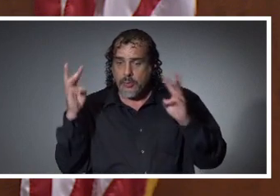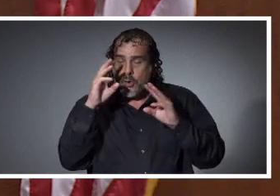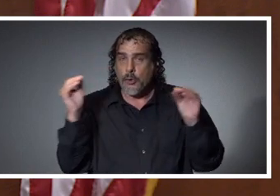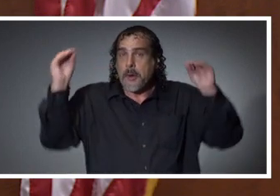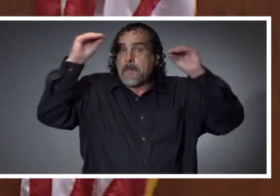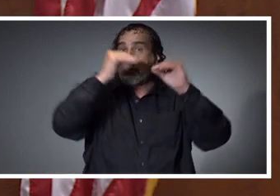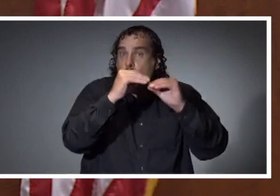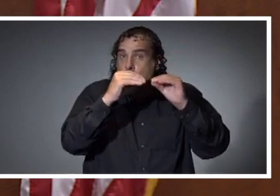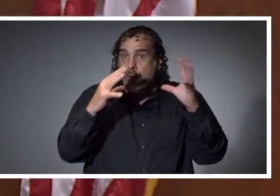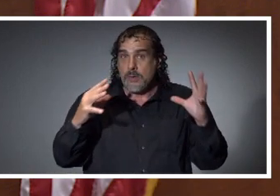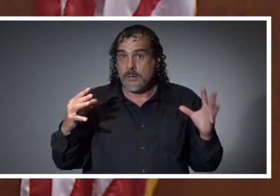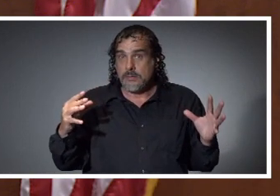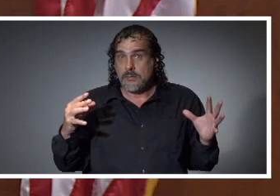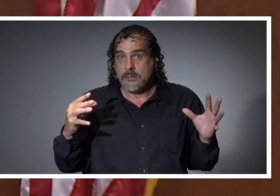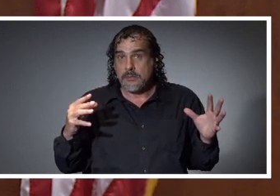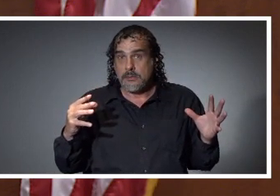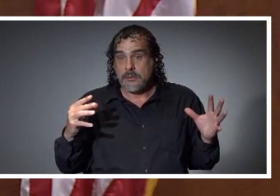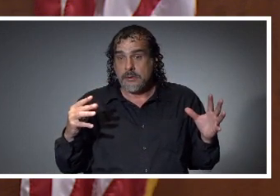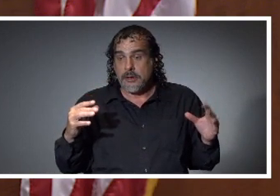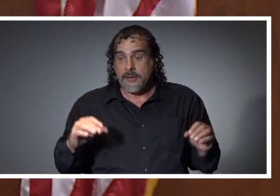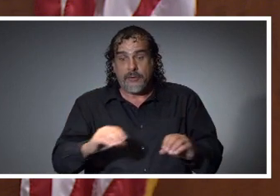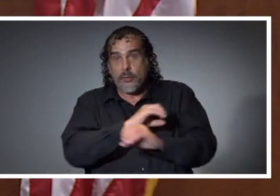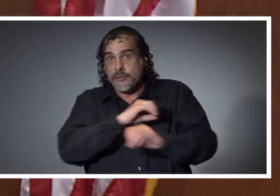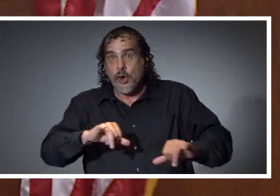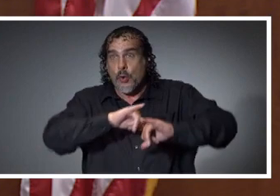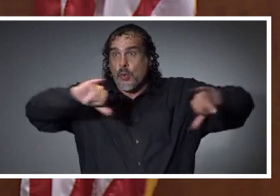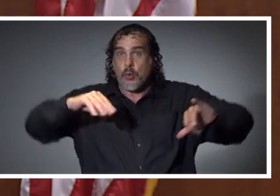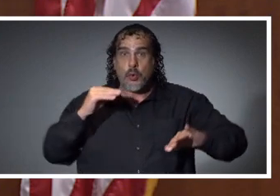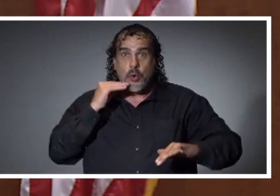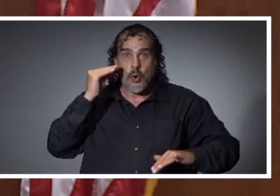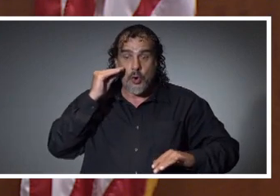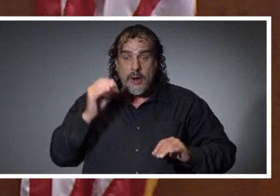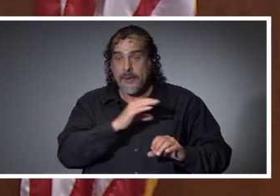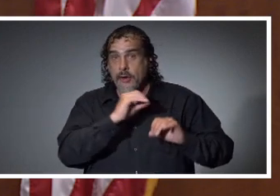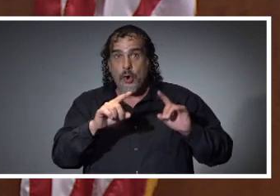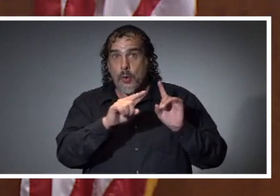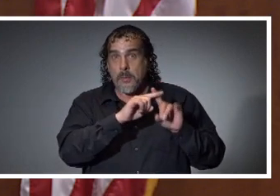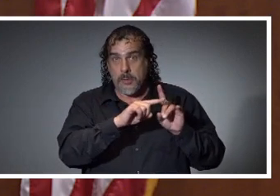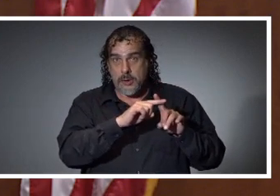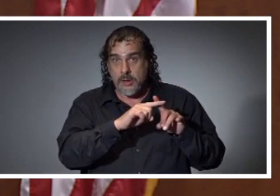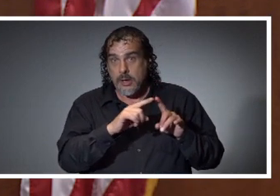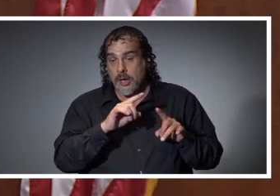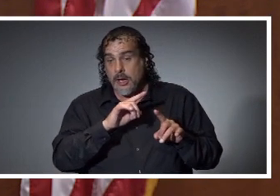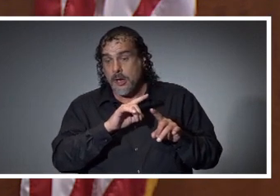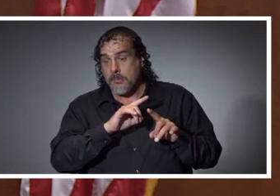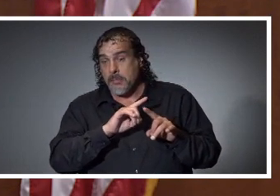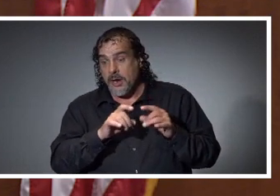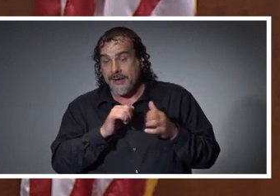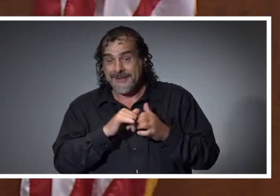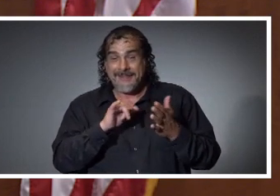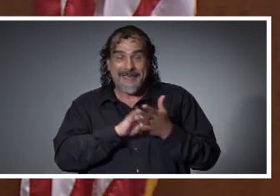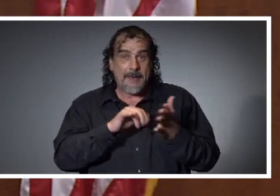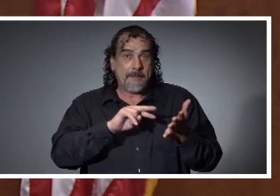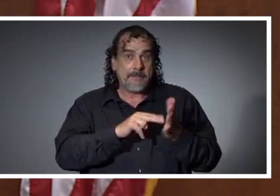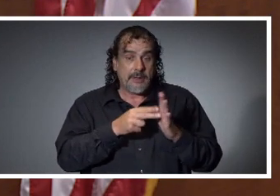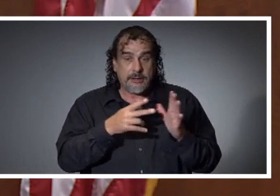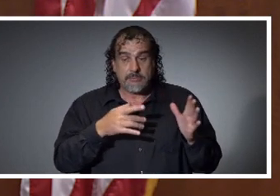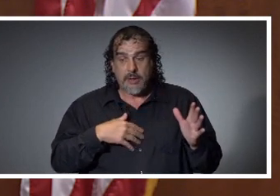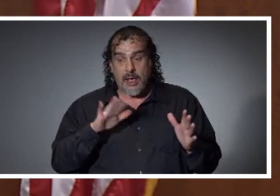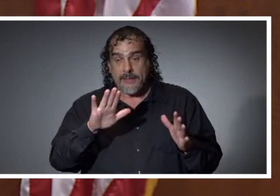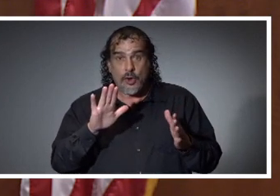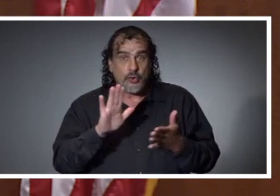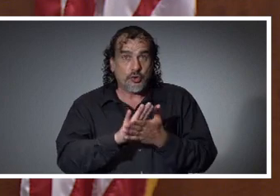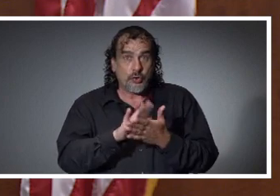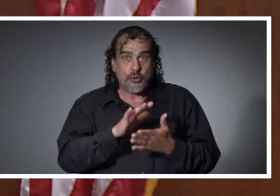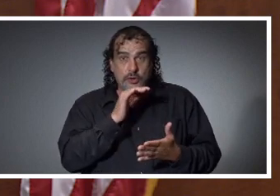if there were no quarantines and there were no cases, because I would be concerned that the schools were not doing what they